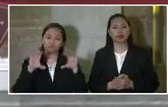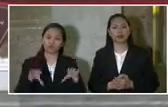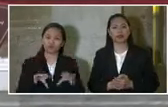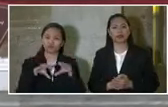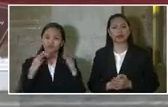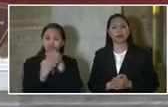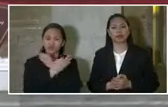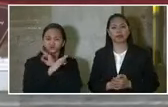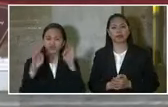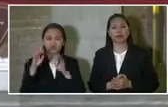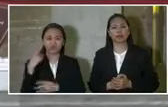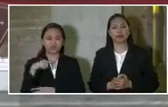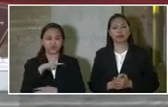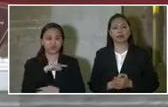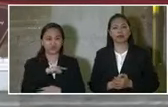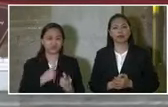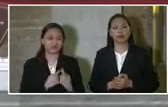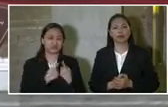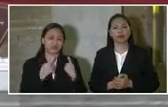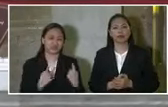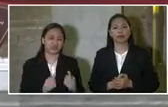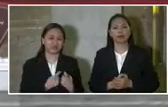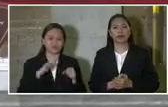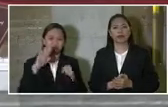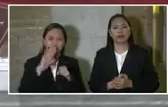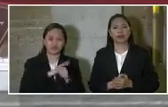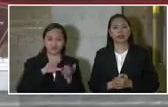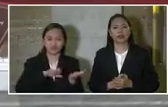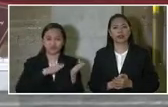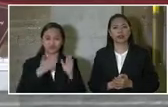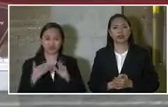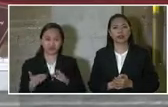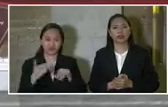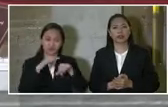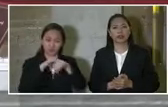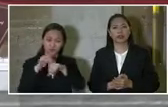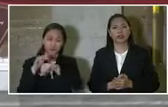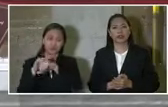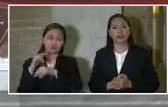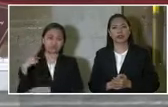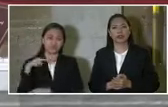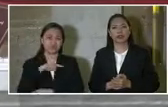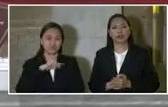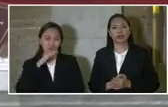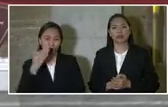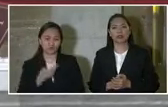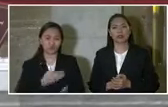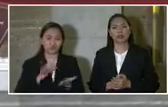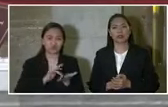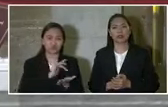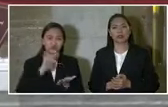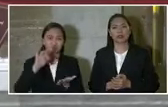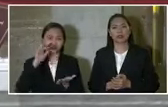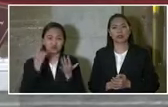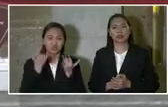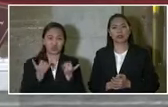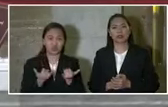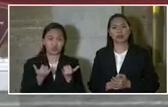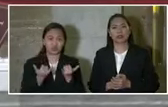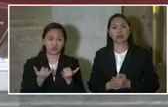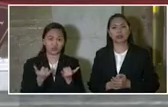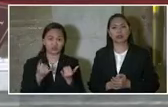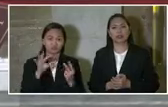freed us from the yoke of sin and death, summoning us to the glory of being now called